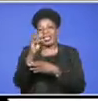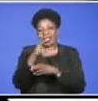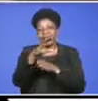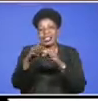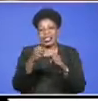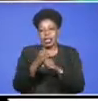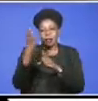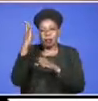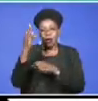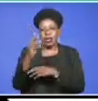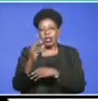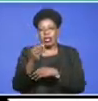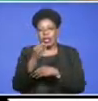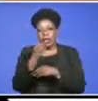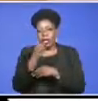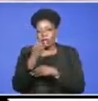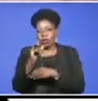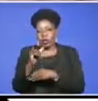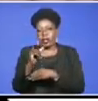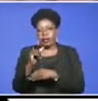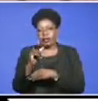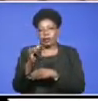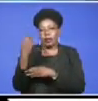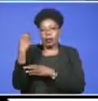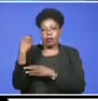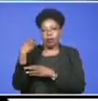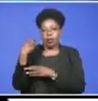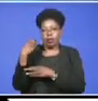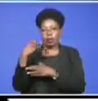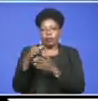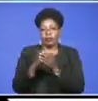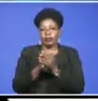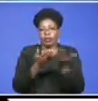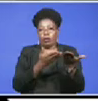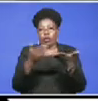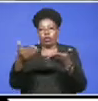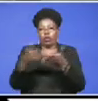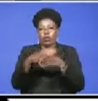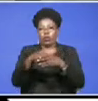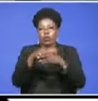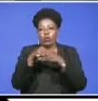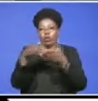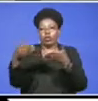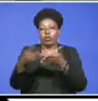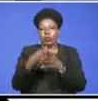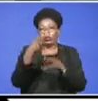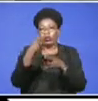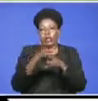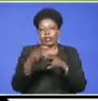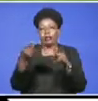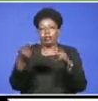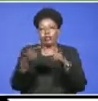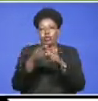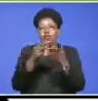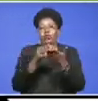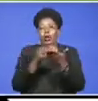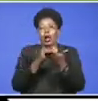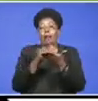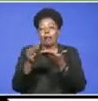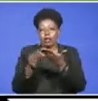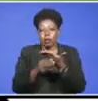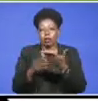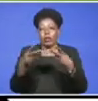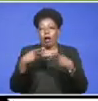the eatery 2 years ago, it ushered in a new era. New owner, new name, new menu. We have